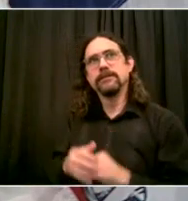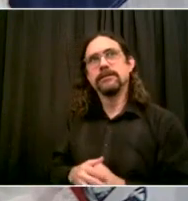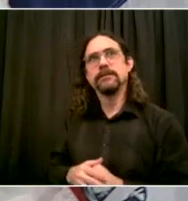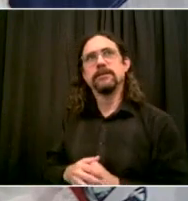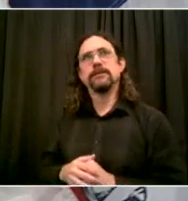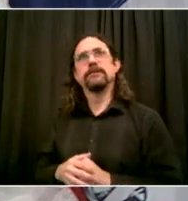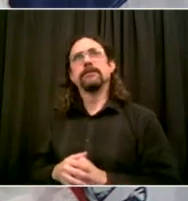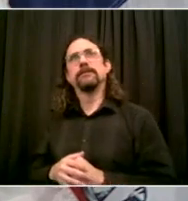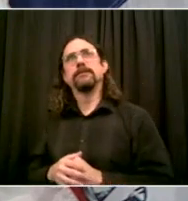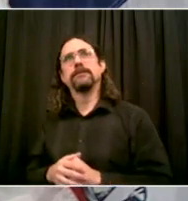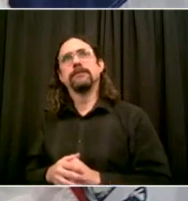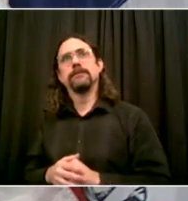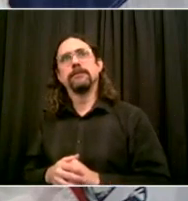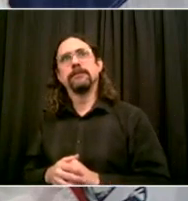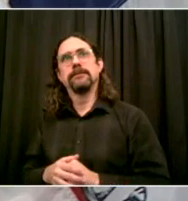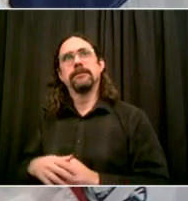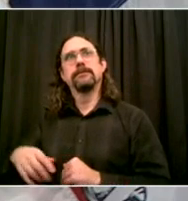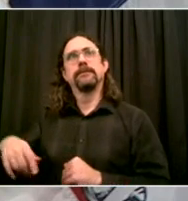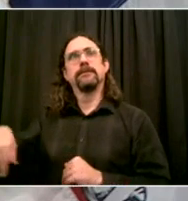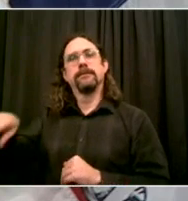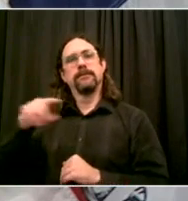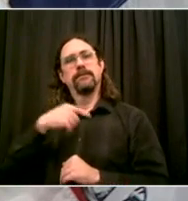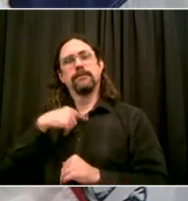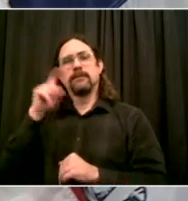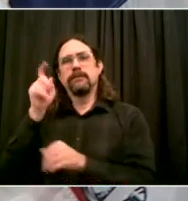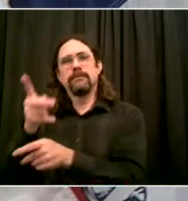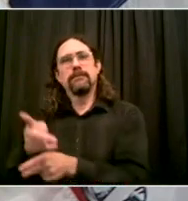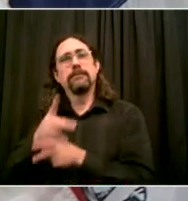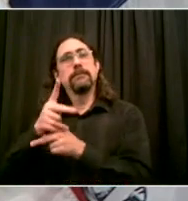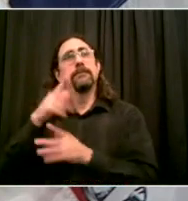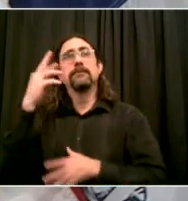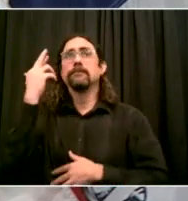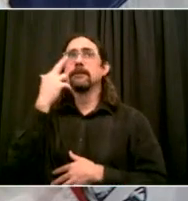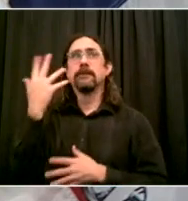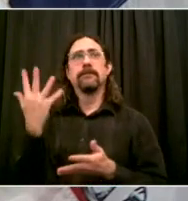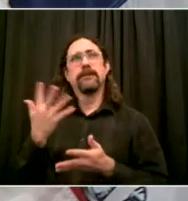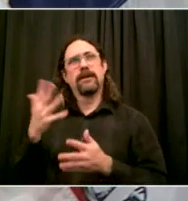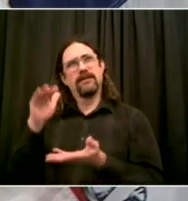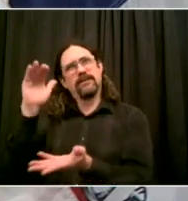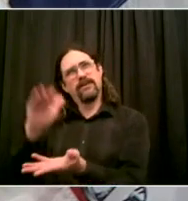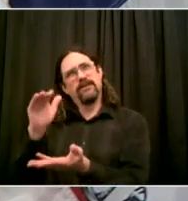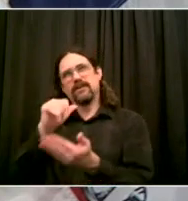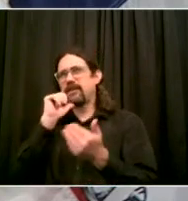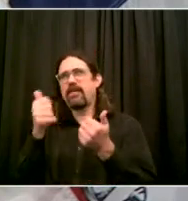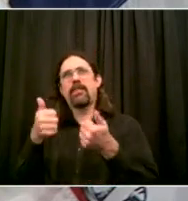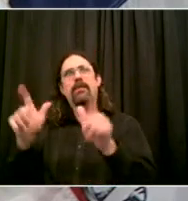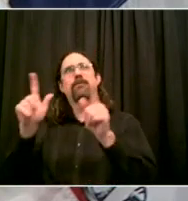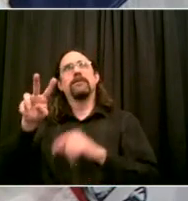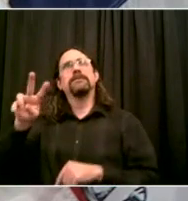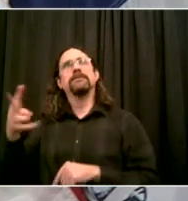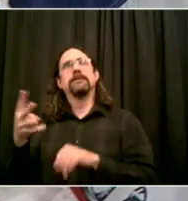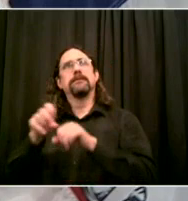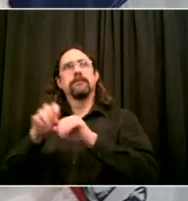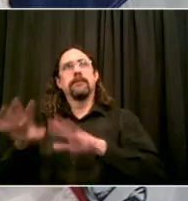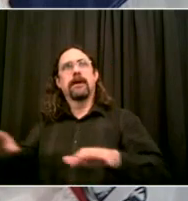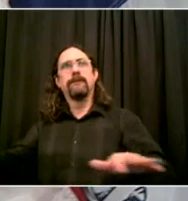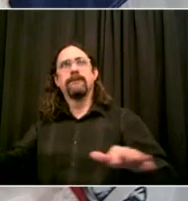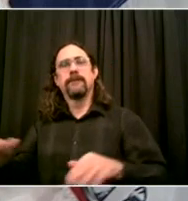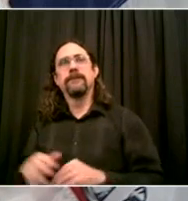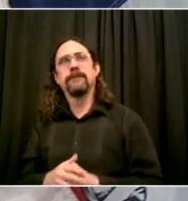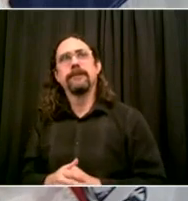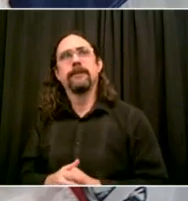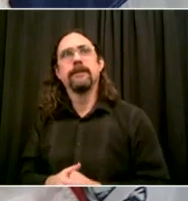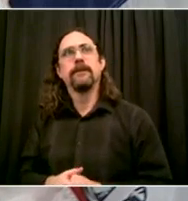depend on how people respond to your reporting and everything else we put out there. If they take decisive action, it can make a huge difference. But it